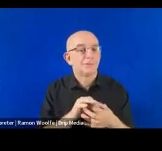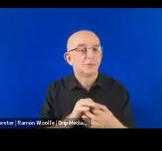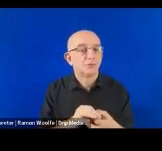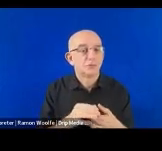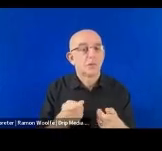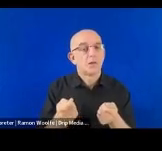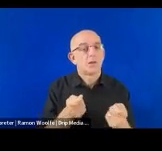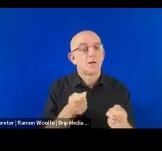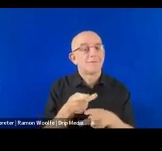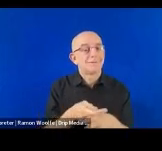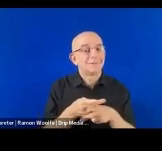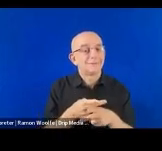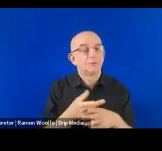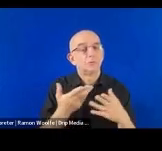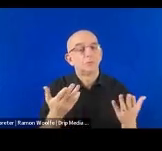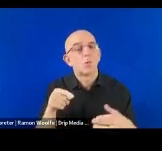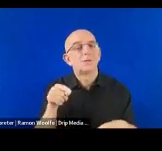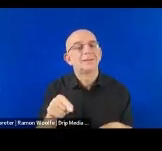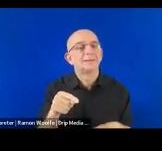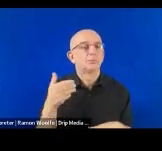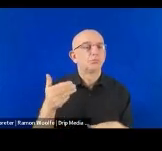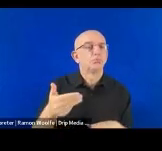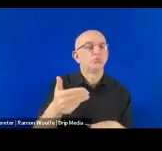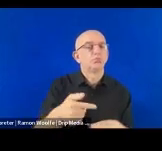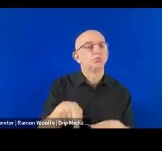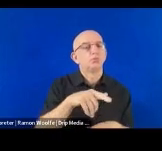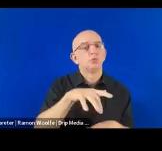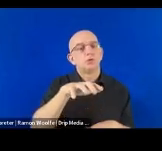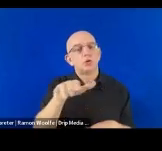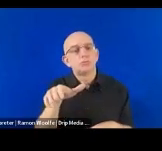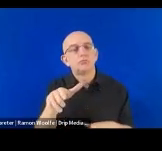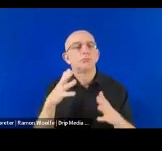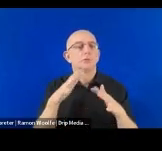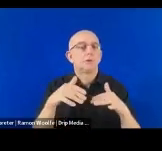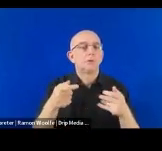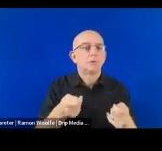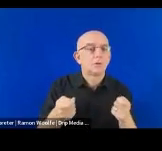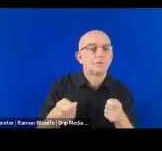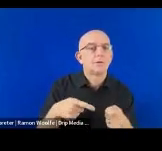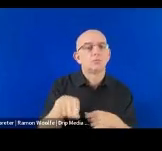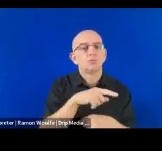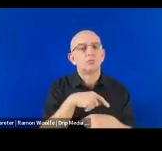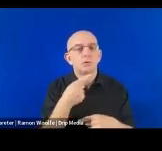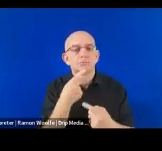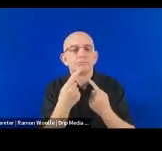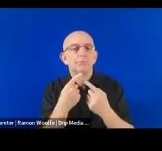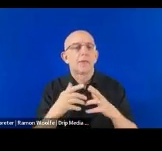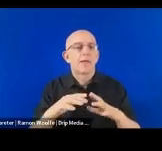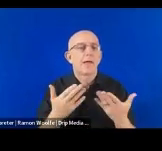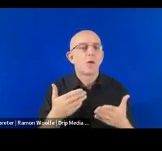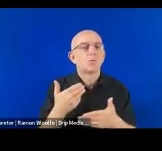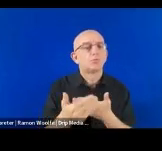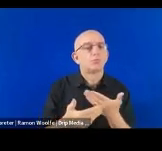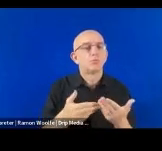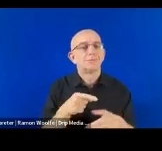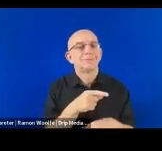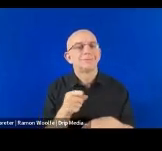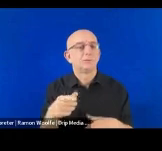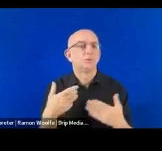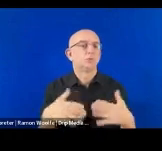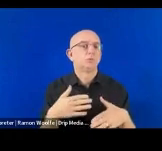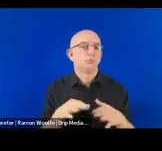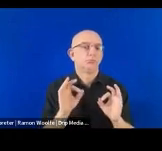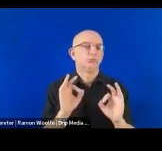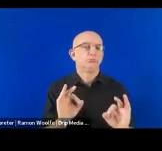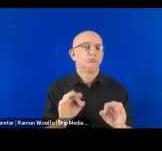not very clear about their social protection policies. People are uncertain about whether social protection is